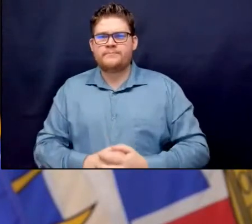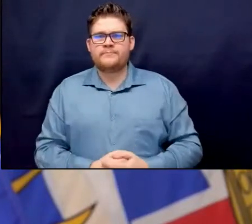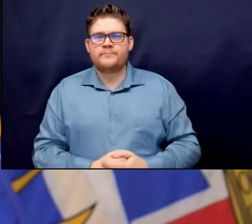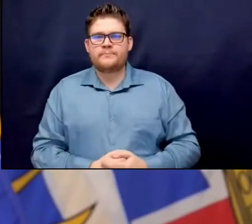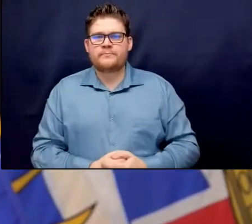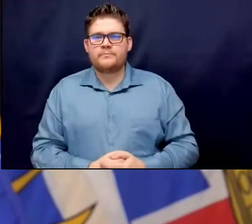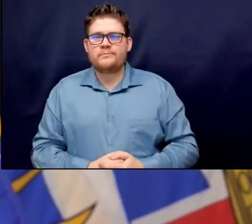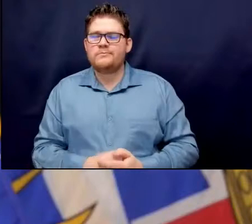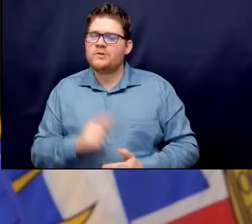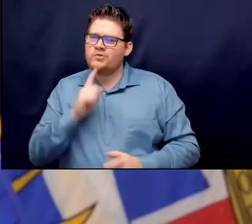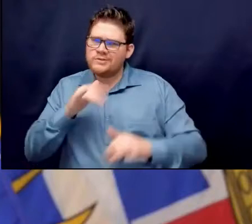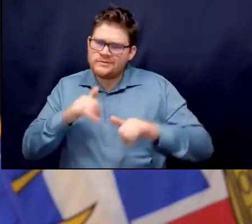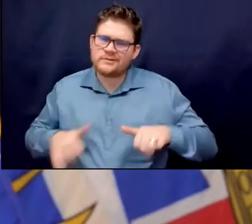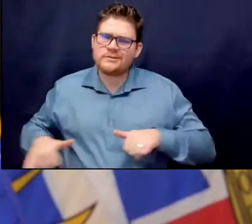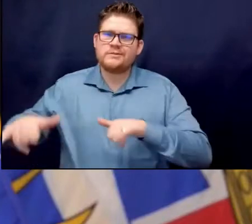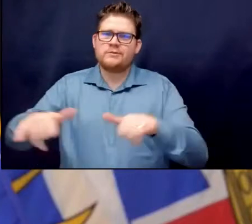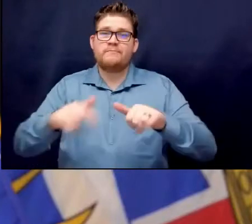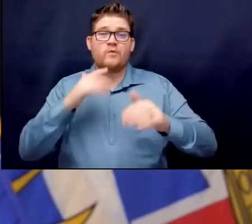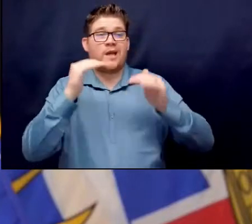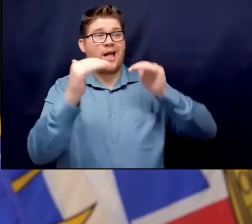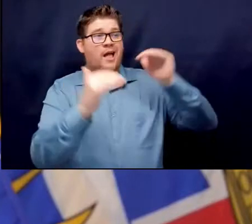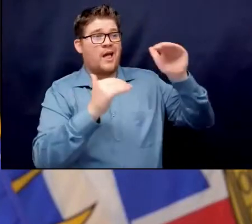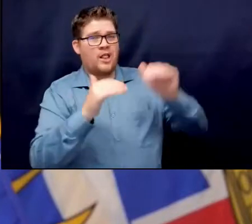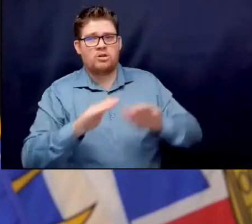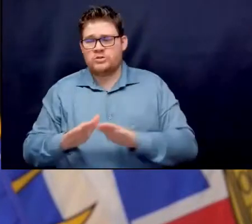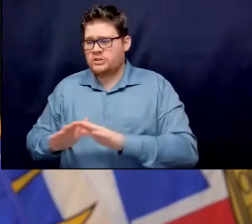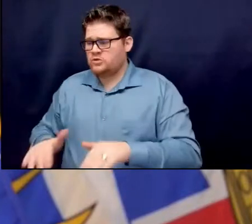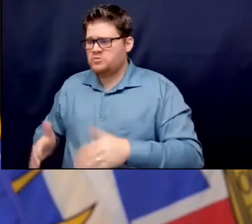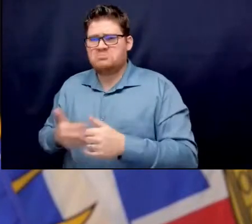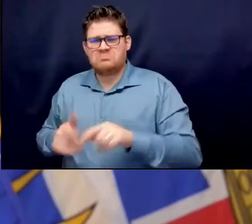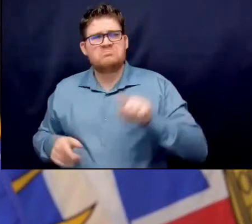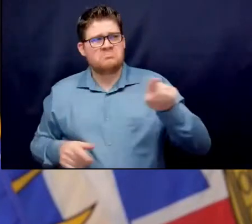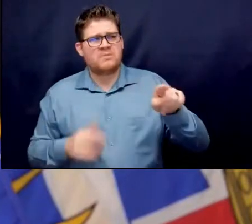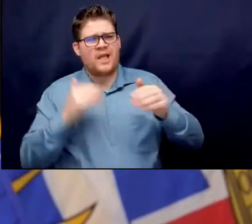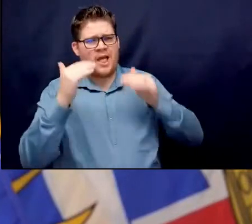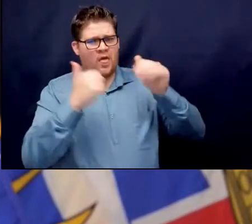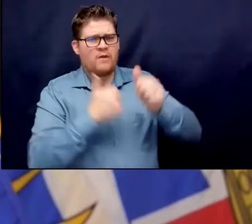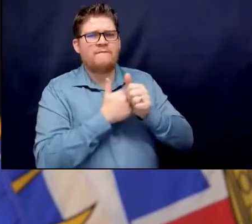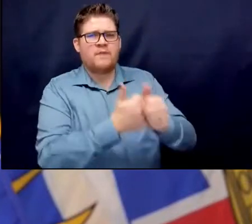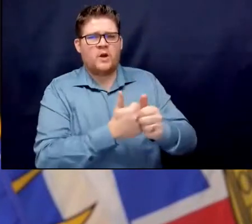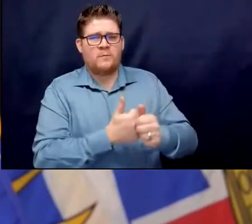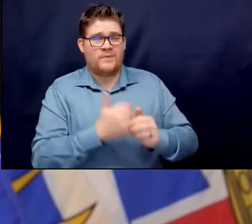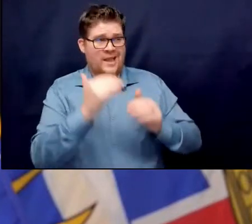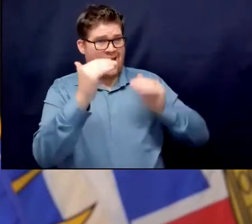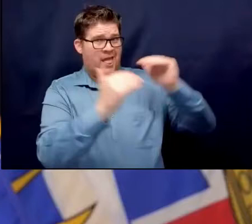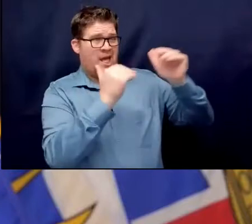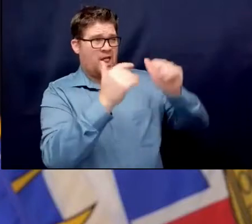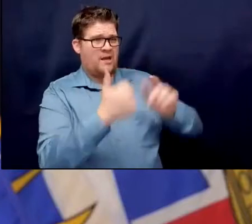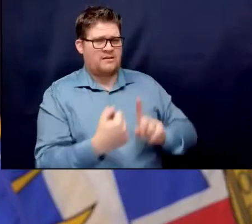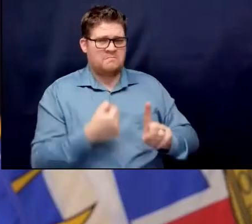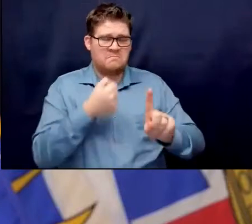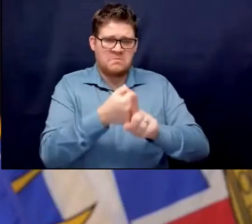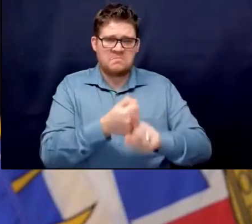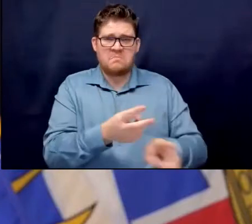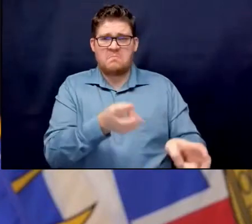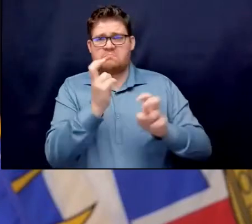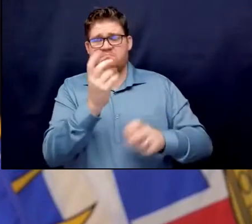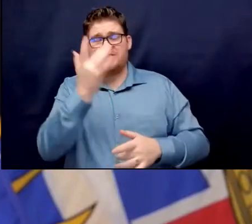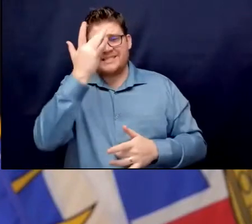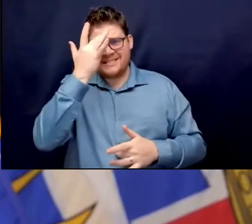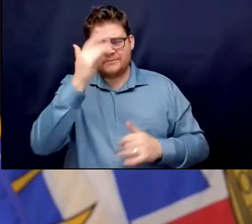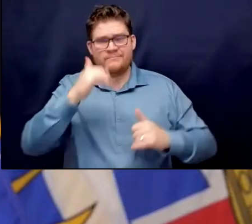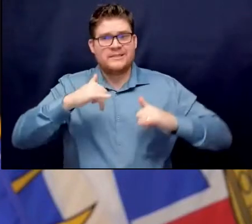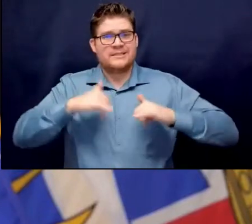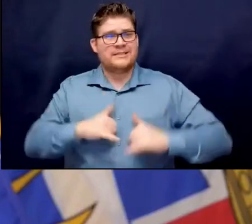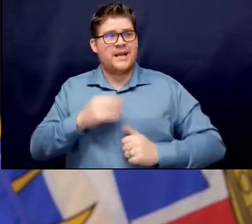for all of us right now that we can go back to activities when the symptoms are resolving and we're fully able to participate